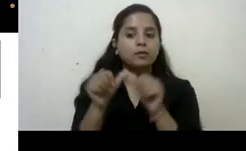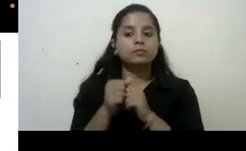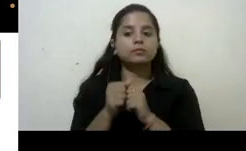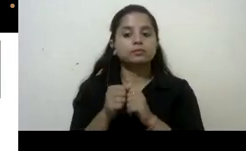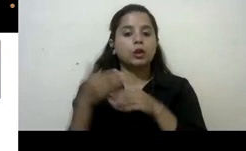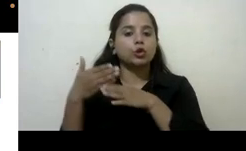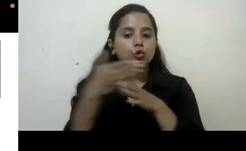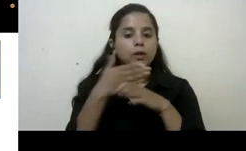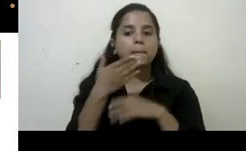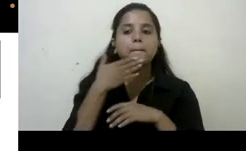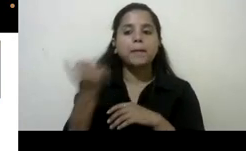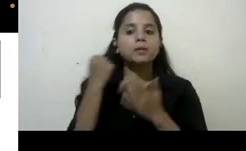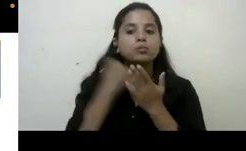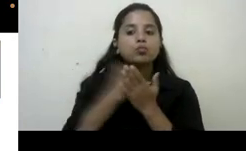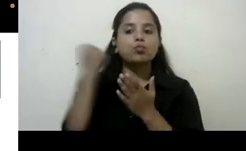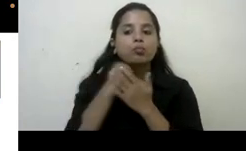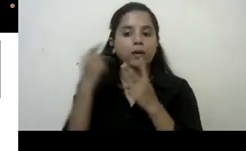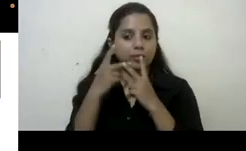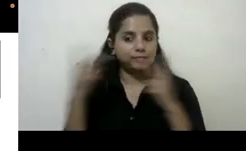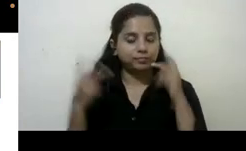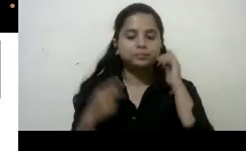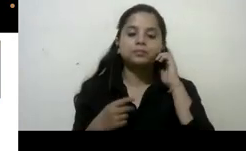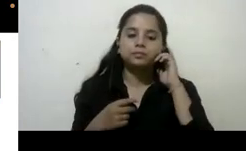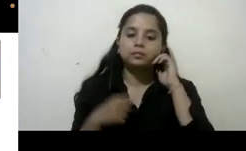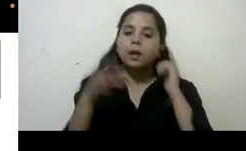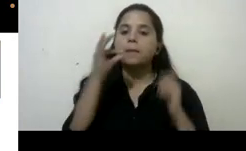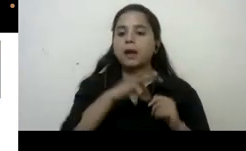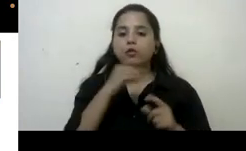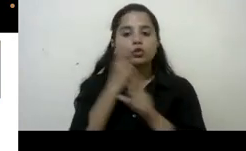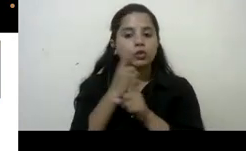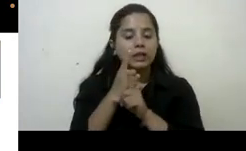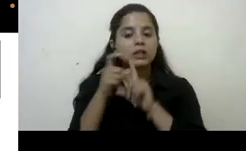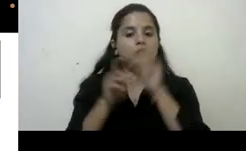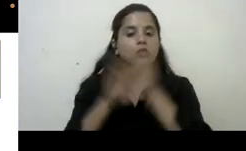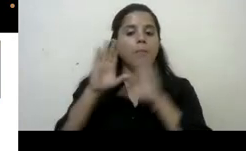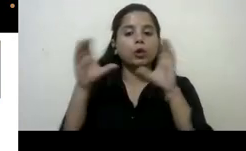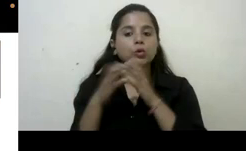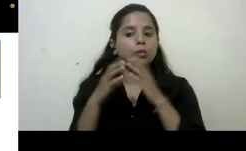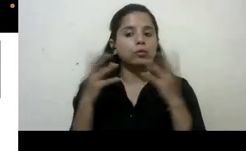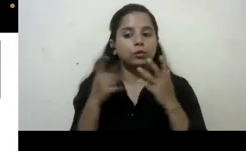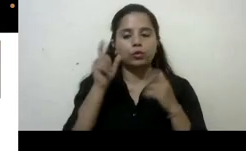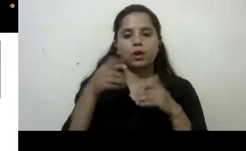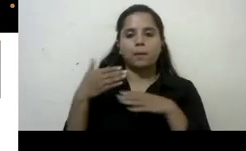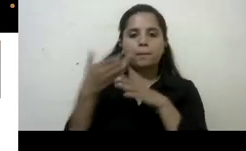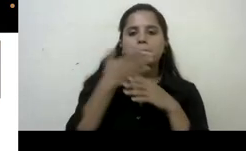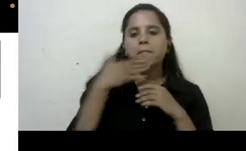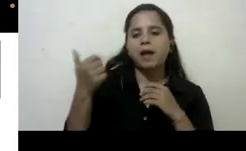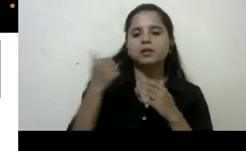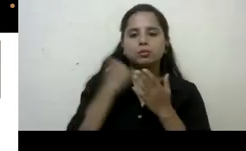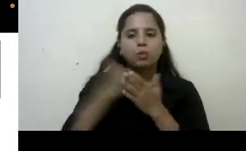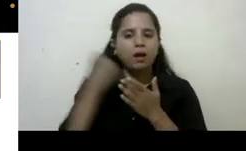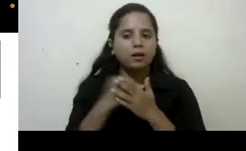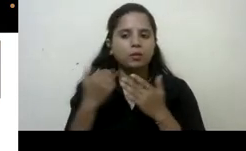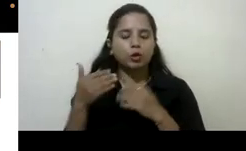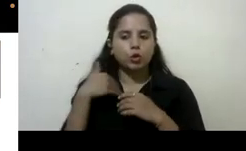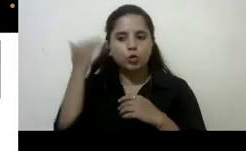sharing best practices. The benefit of teacher development is group is that you can share best practices, your